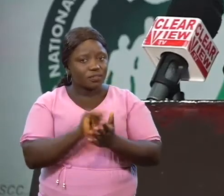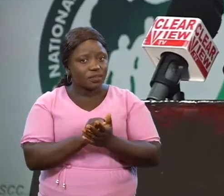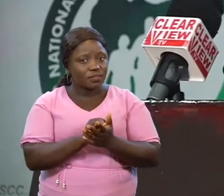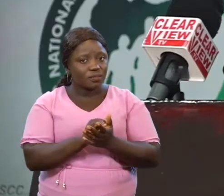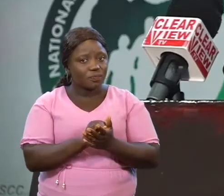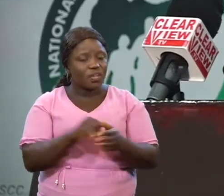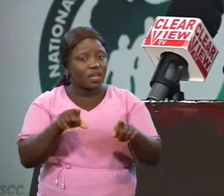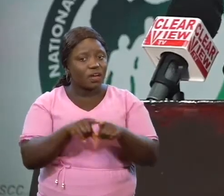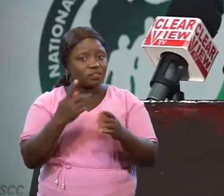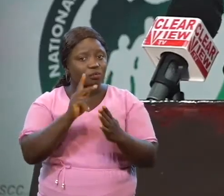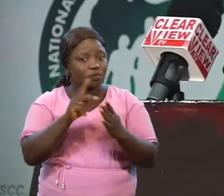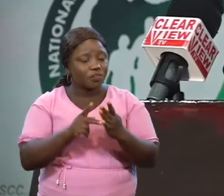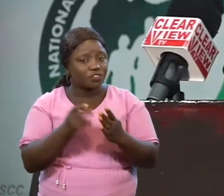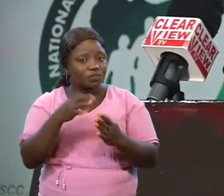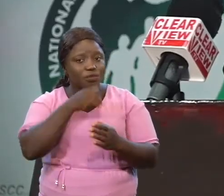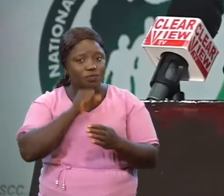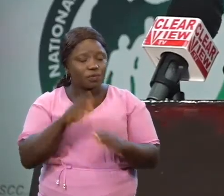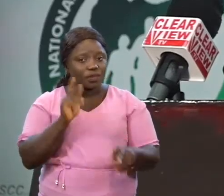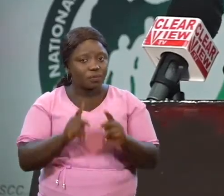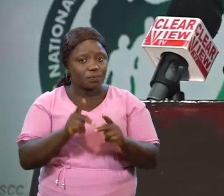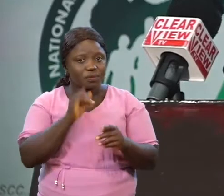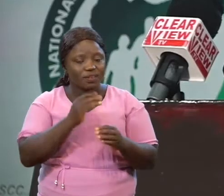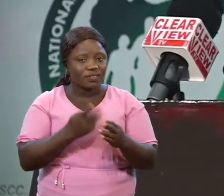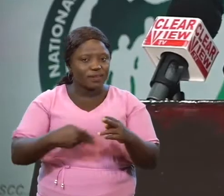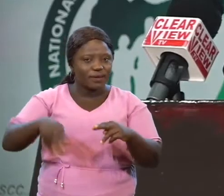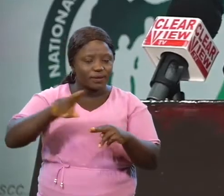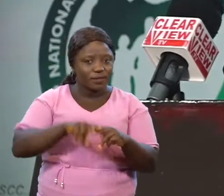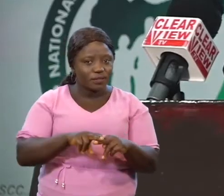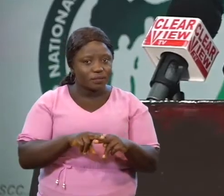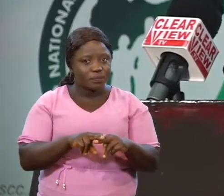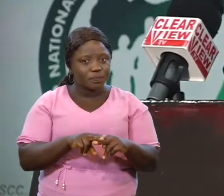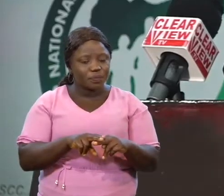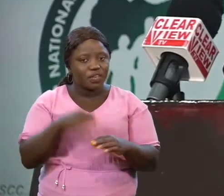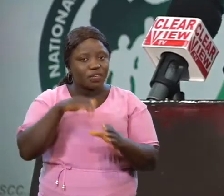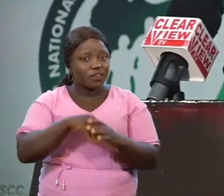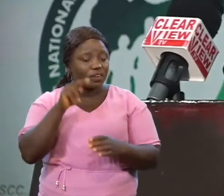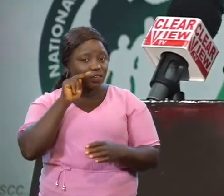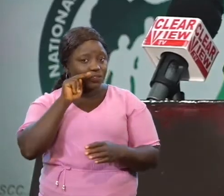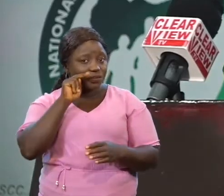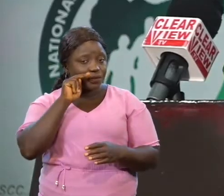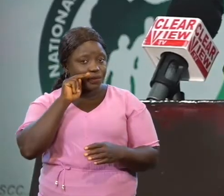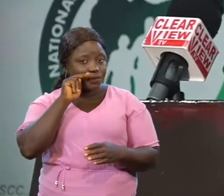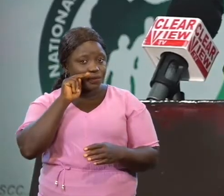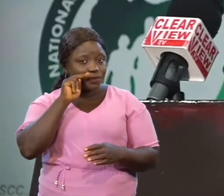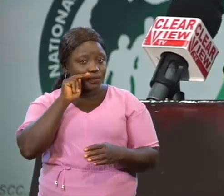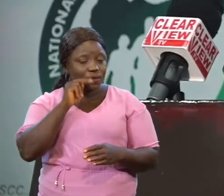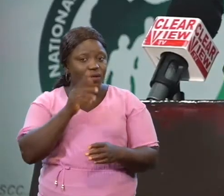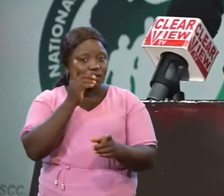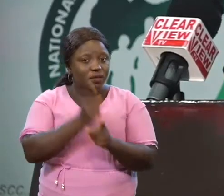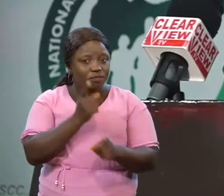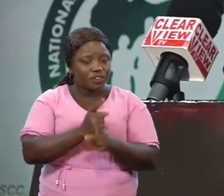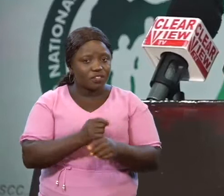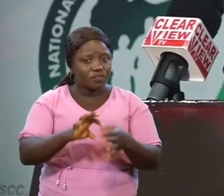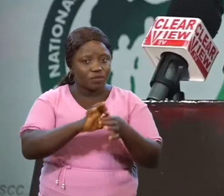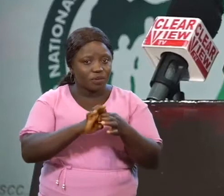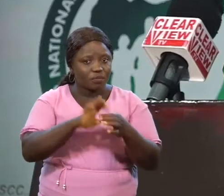this is that as the population of the older persons is increasing in Nigeria,